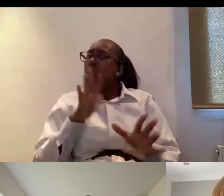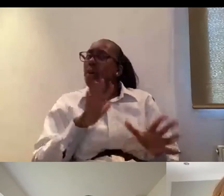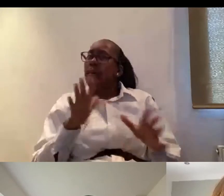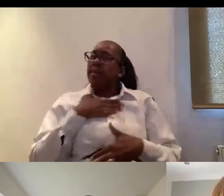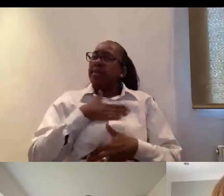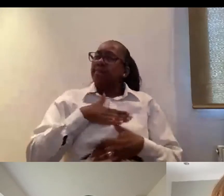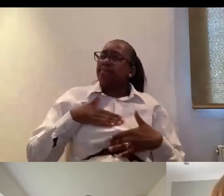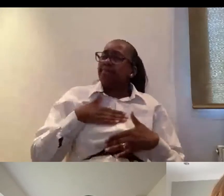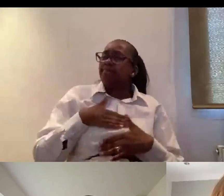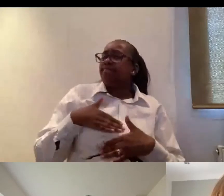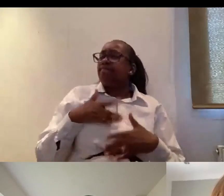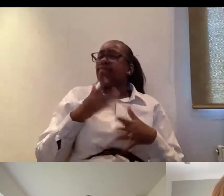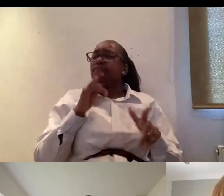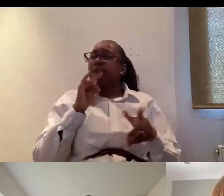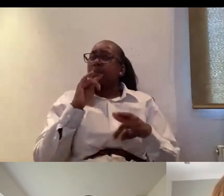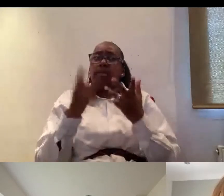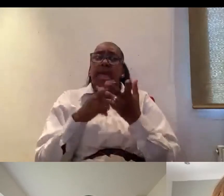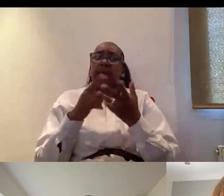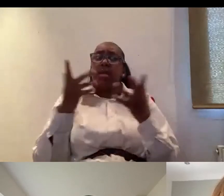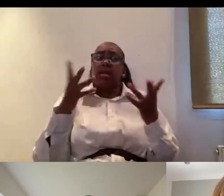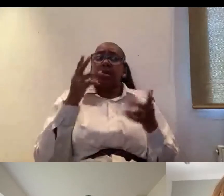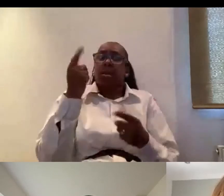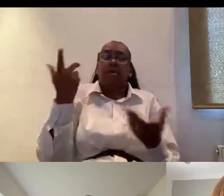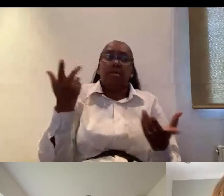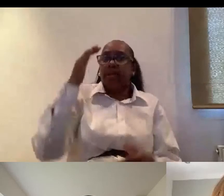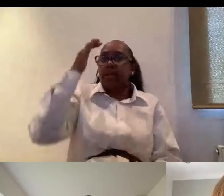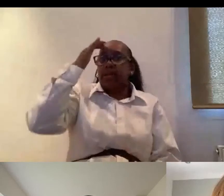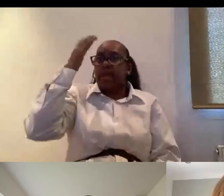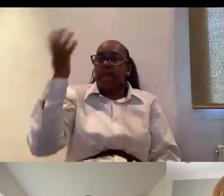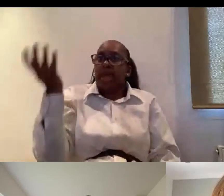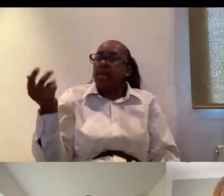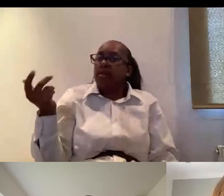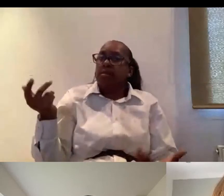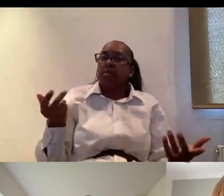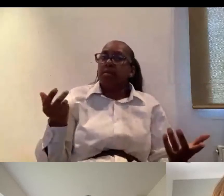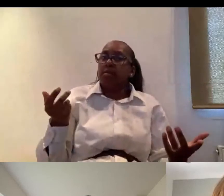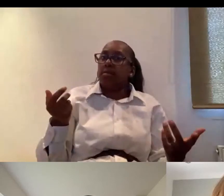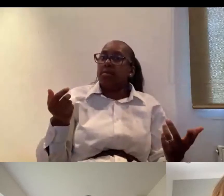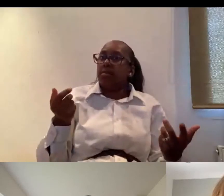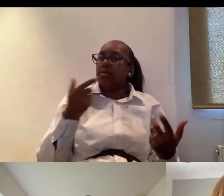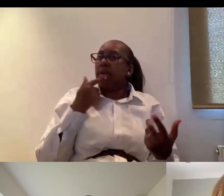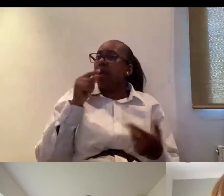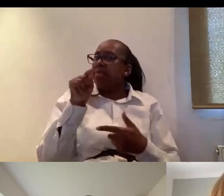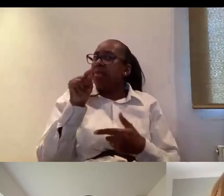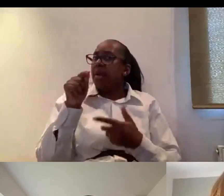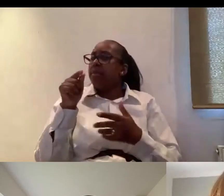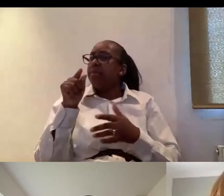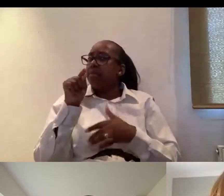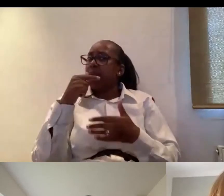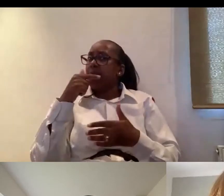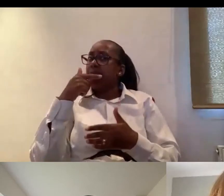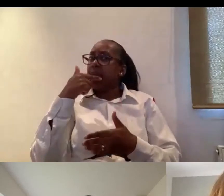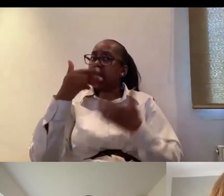to having any vaccination, some of which we covered earlier, though I think you may not have been at that point, Lisa.